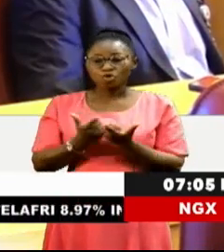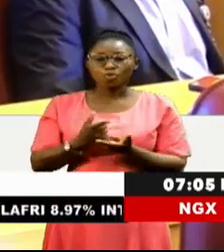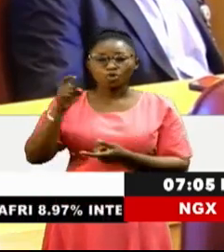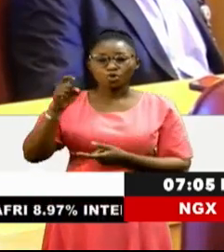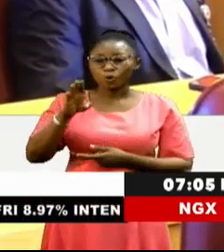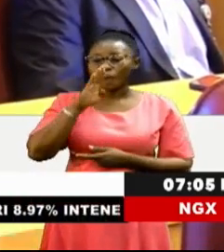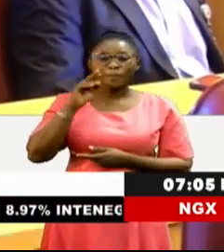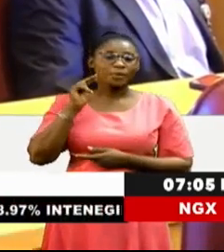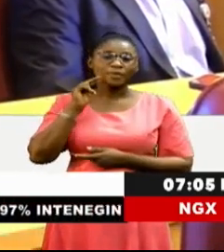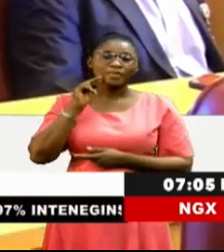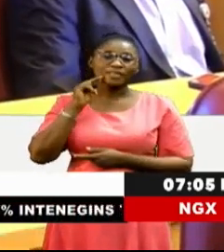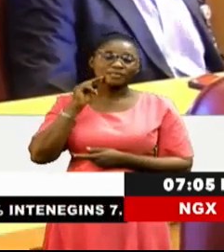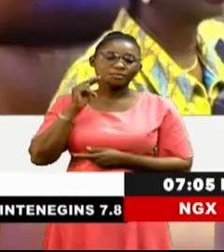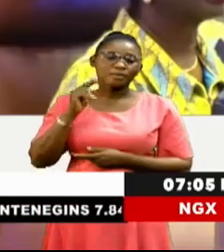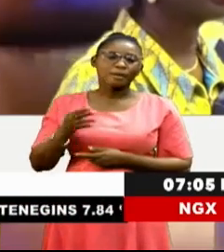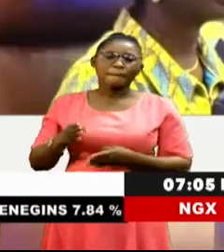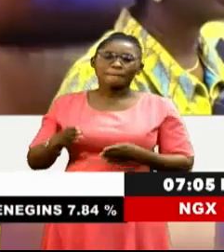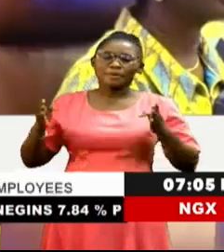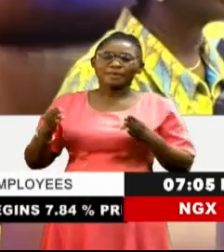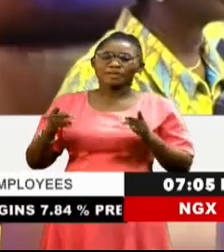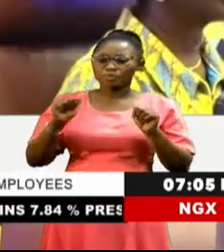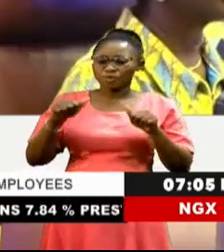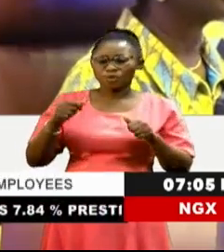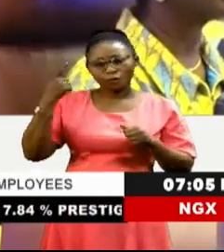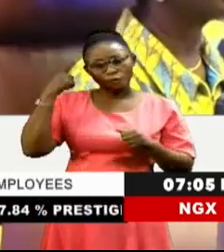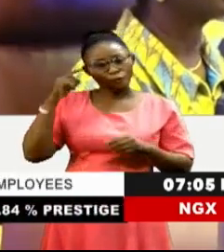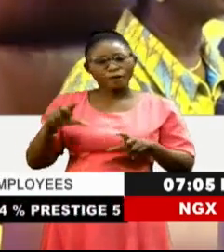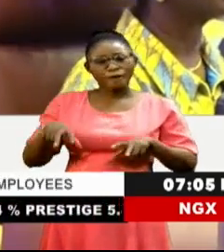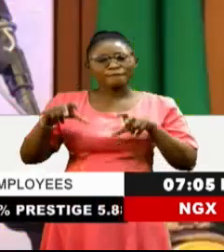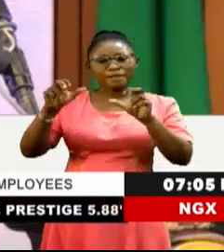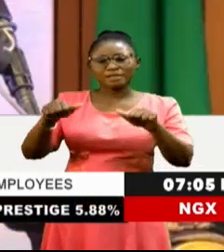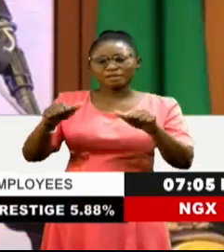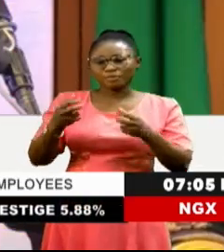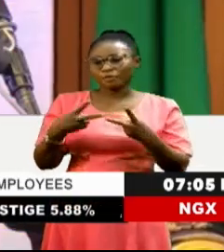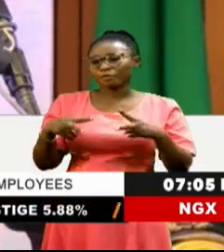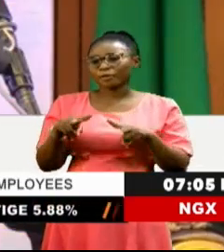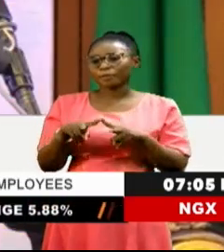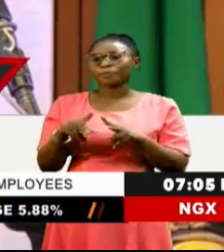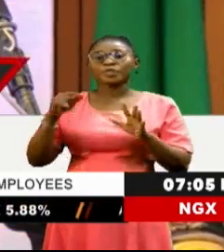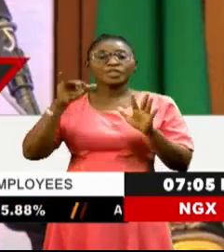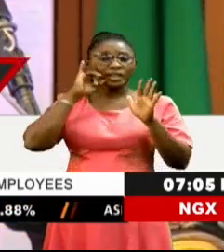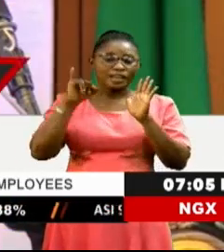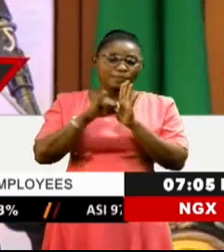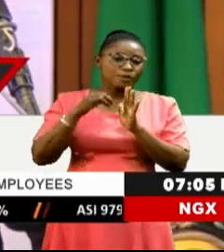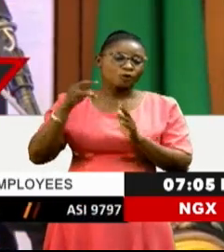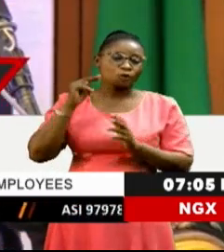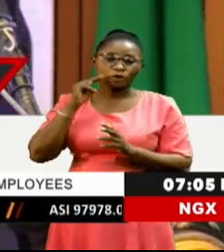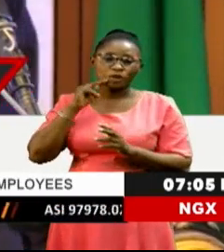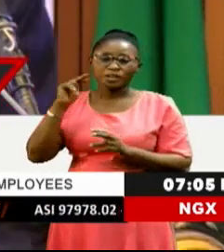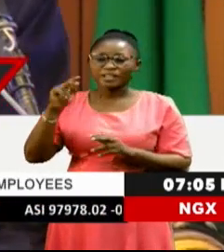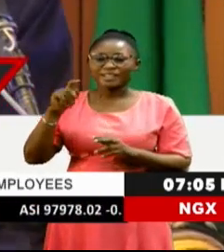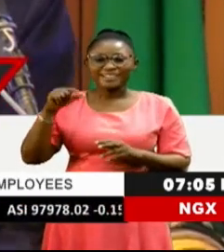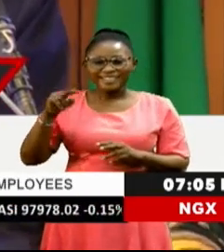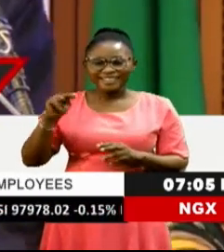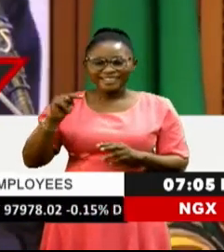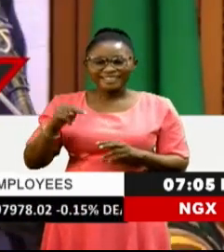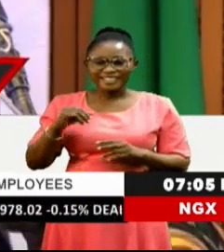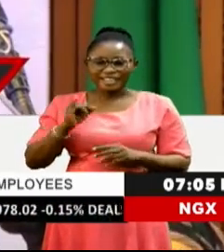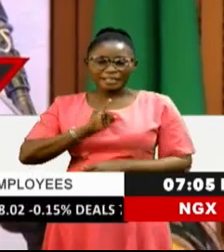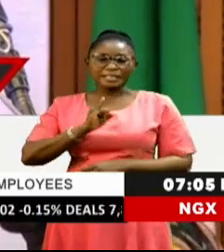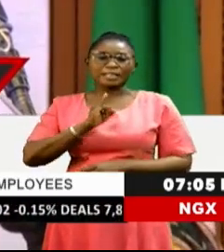Nigeria's biggest possible and core asset for investable value. The image of Nigeria needs conscious,